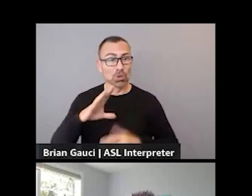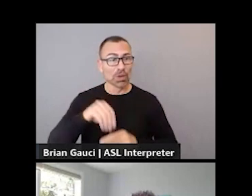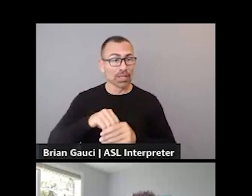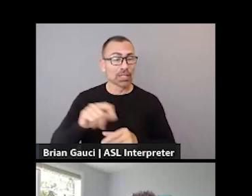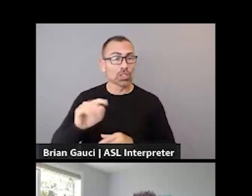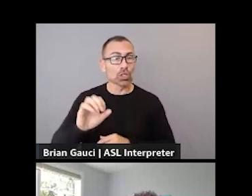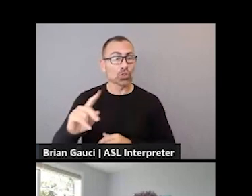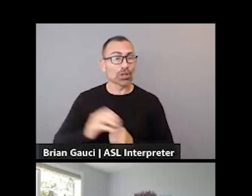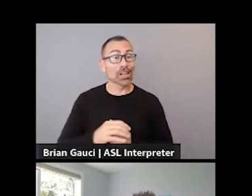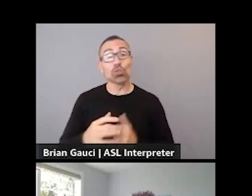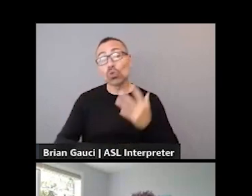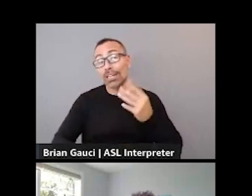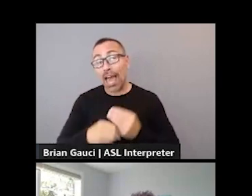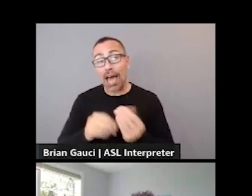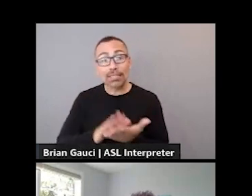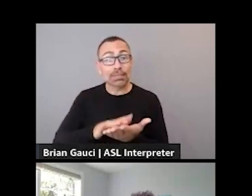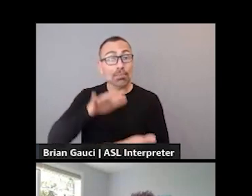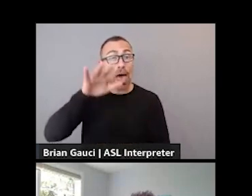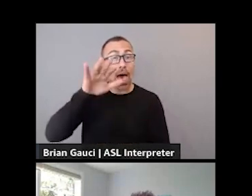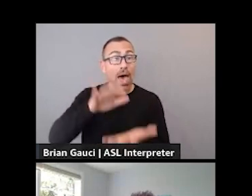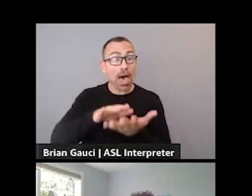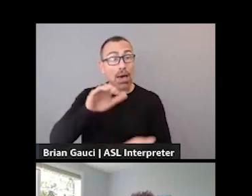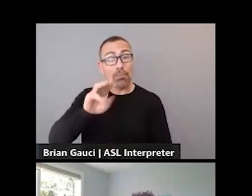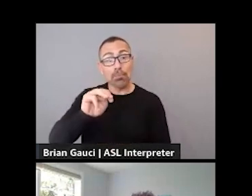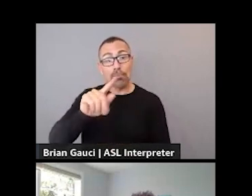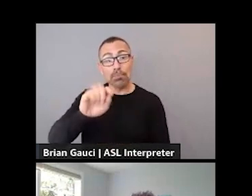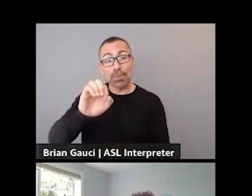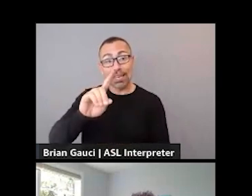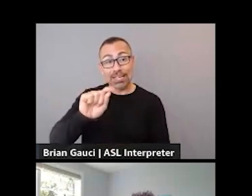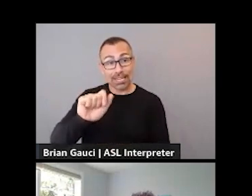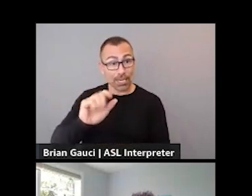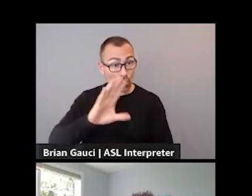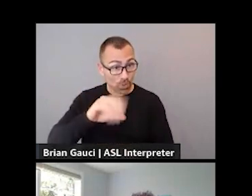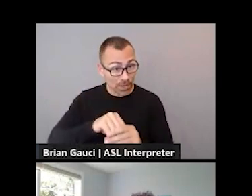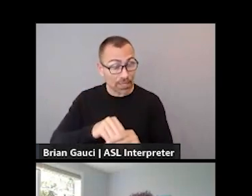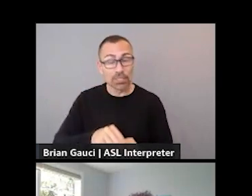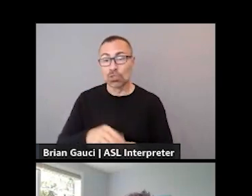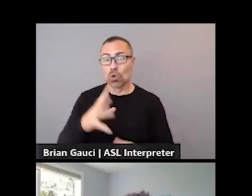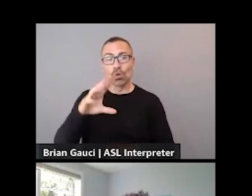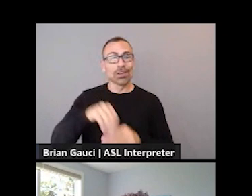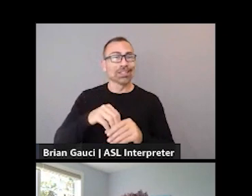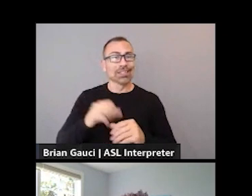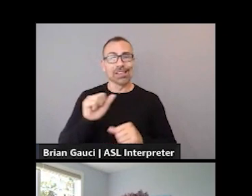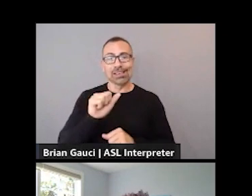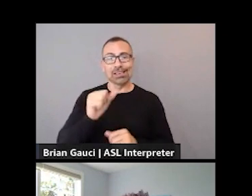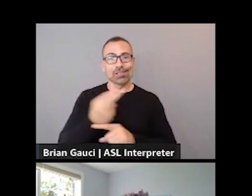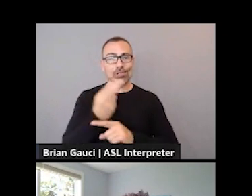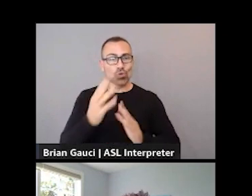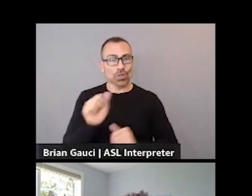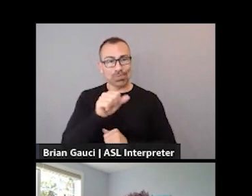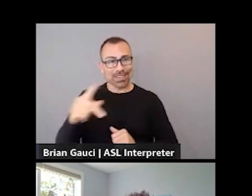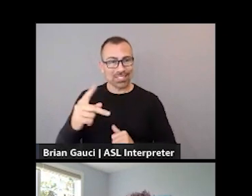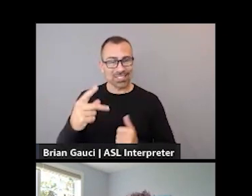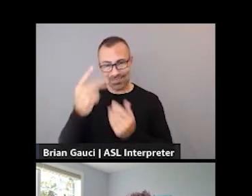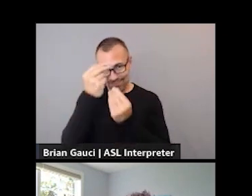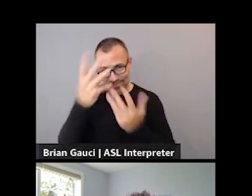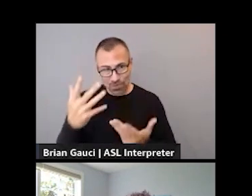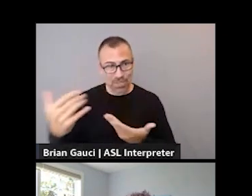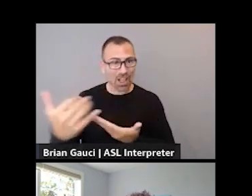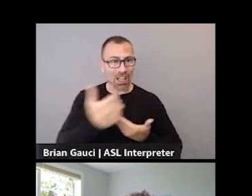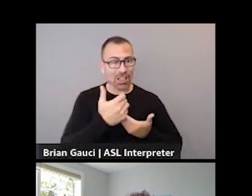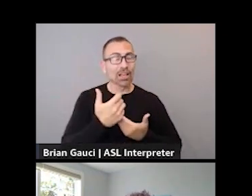So in your user application, you can actually go and get this information, and you can encode a lot of business logic when you go create these